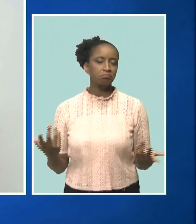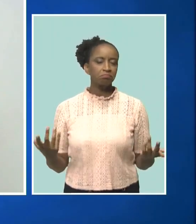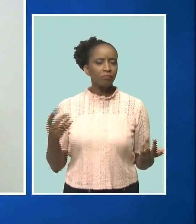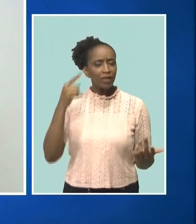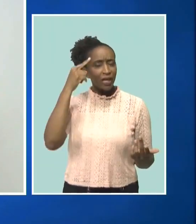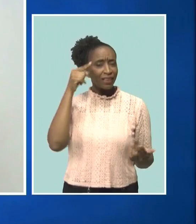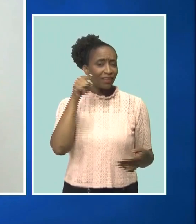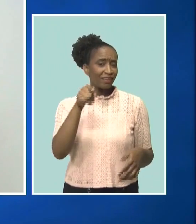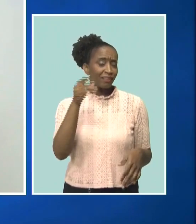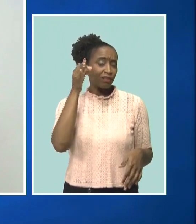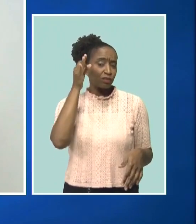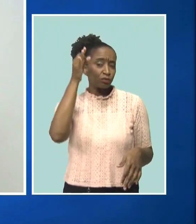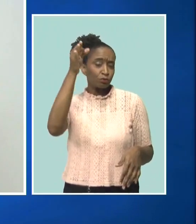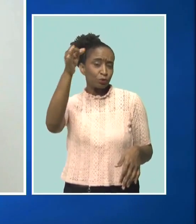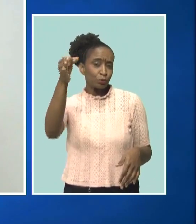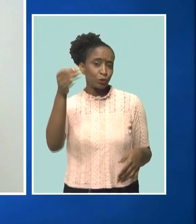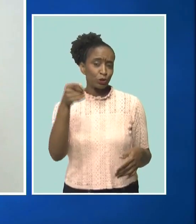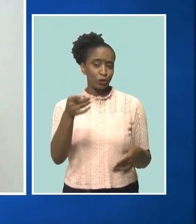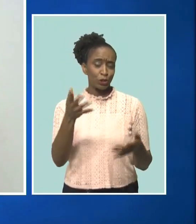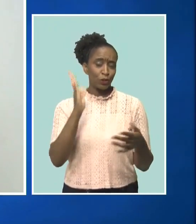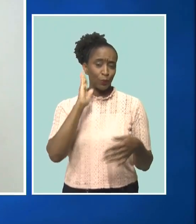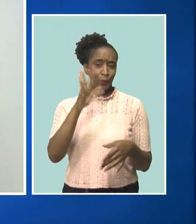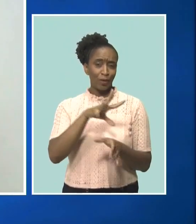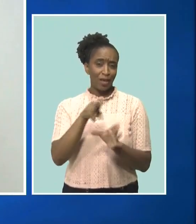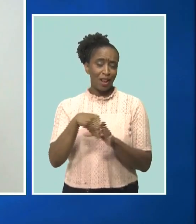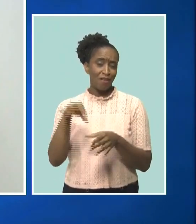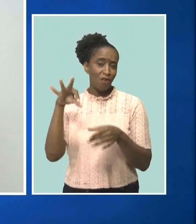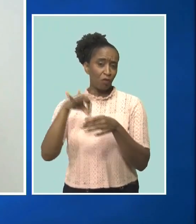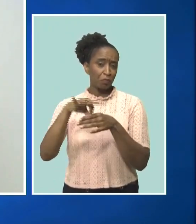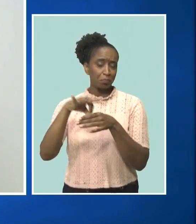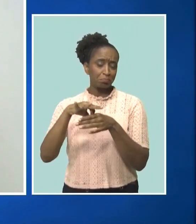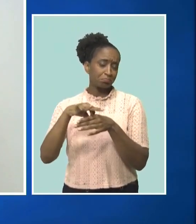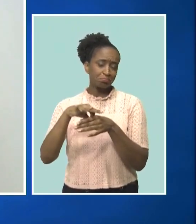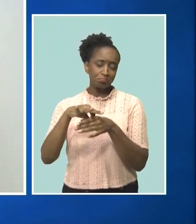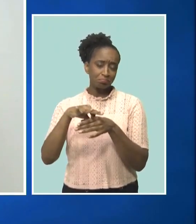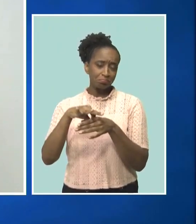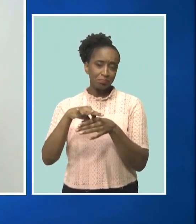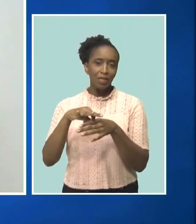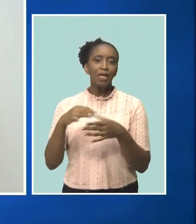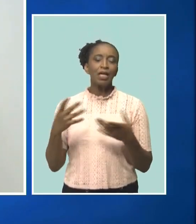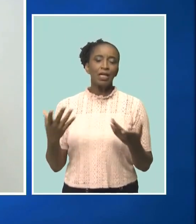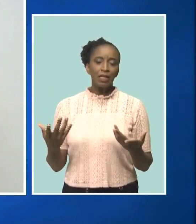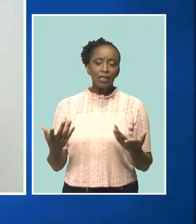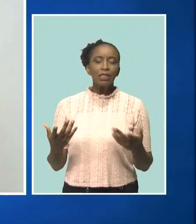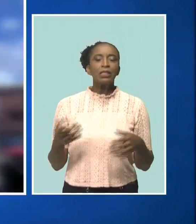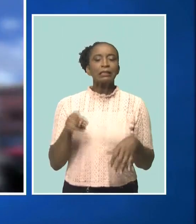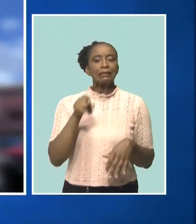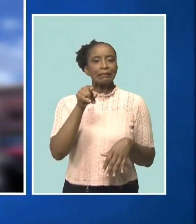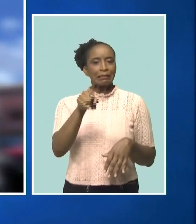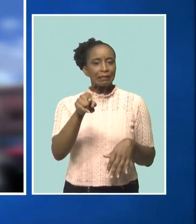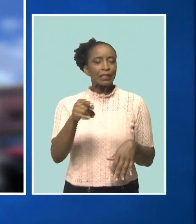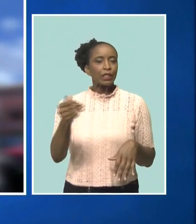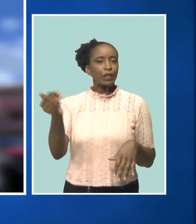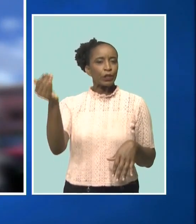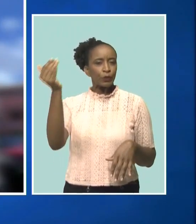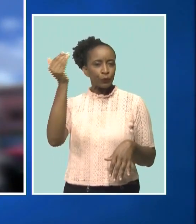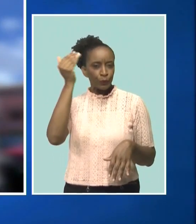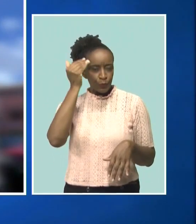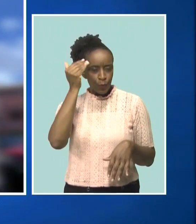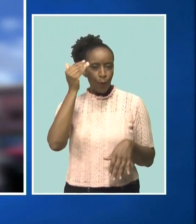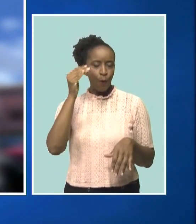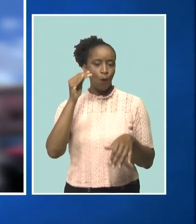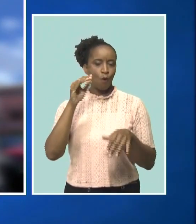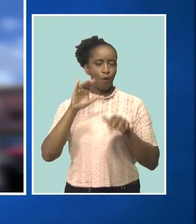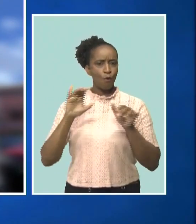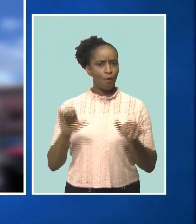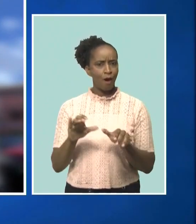don't expect to see him running for a seat. It sounds to me like a technical appointment where he has a specific technical task to do, and he will not do that